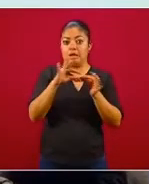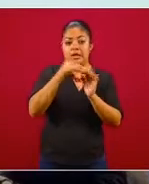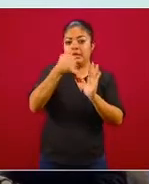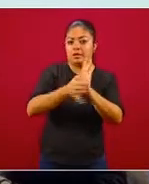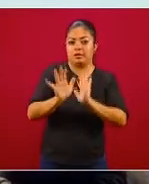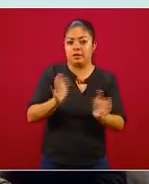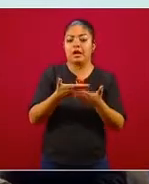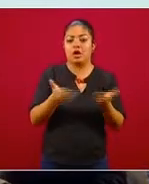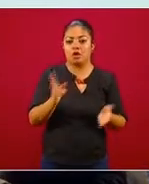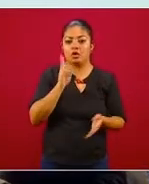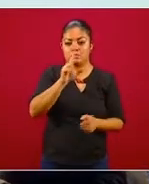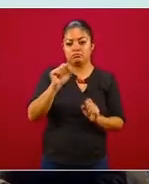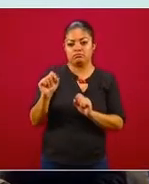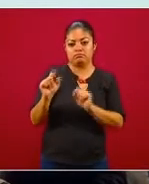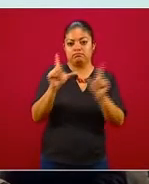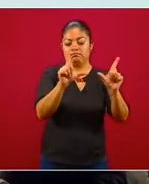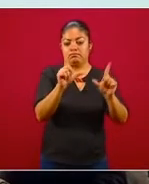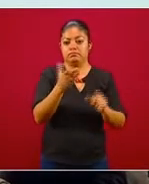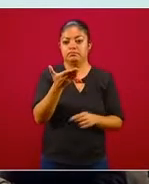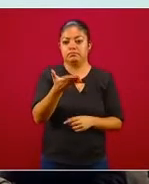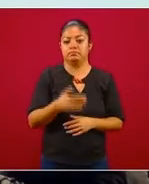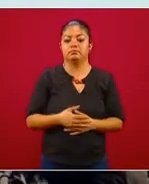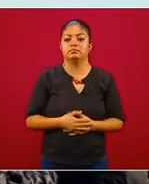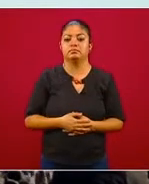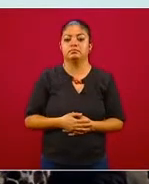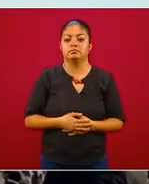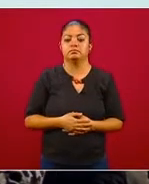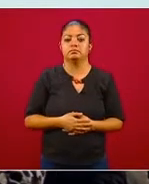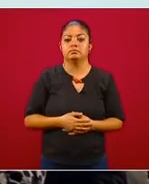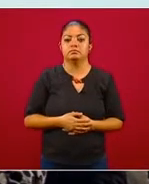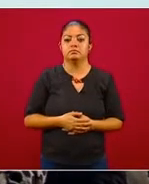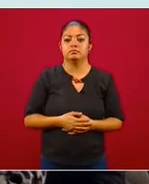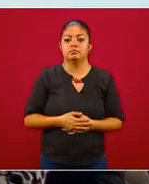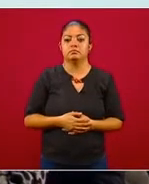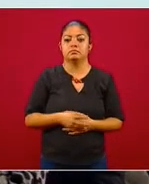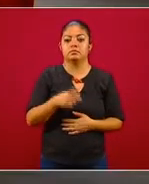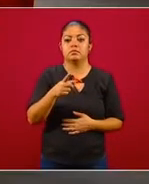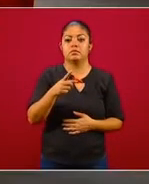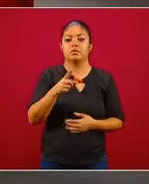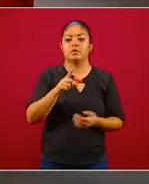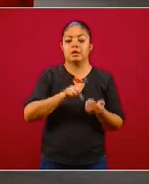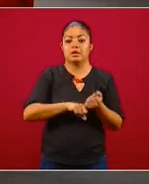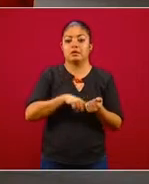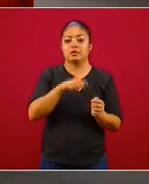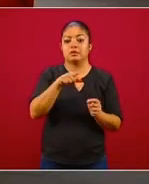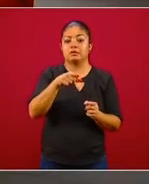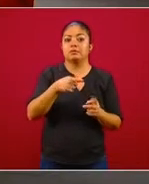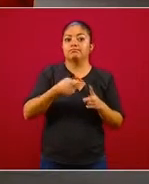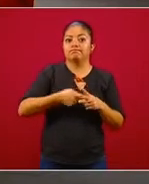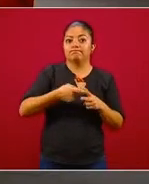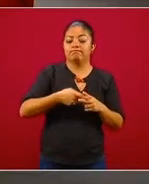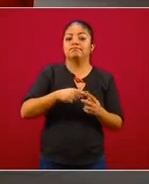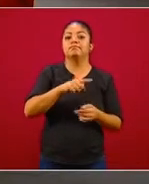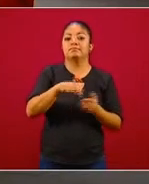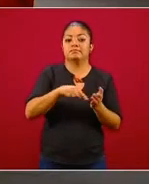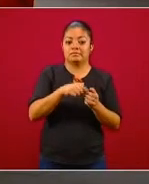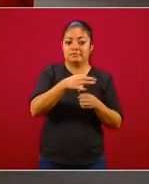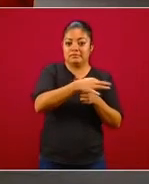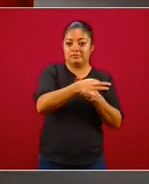country and the same way of interpreting them. I won't be going into any further detail.